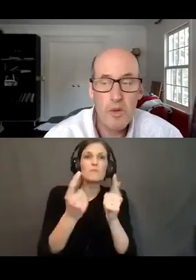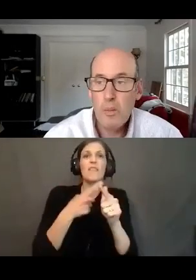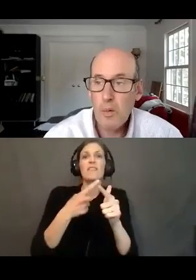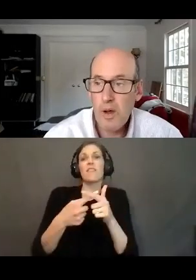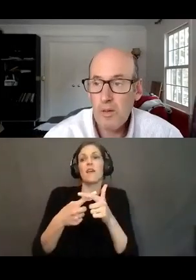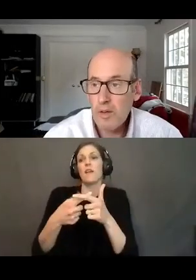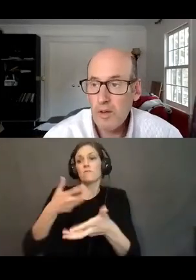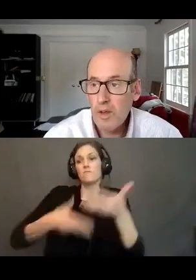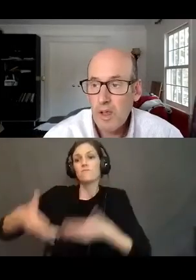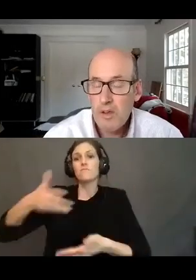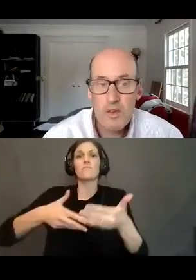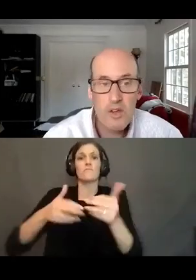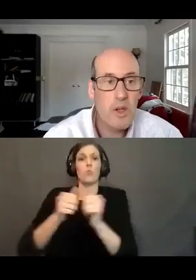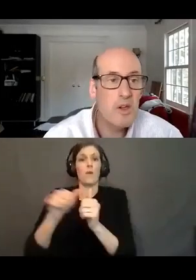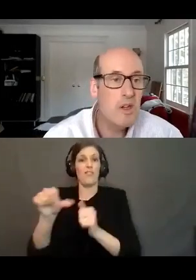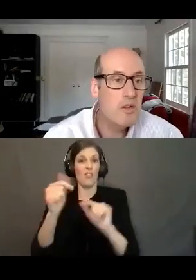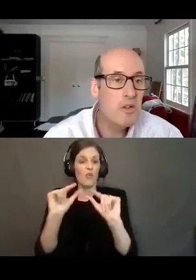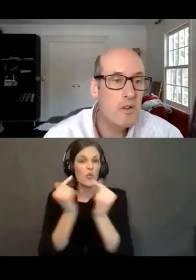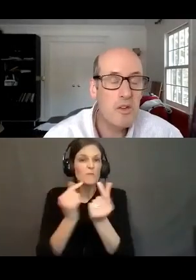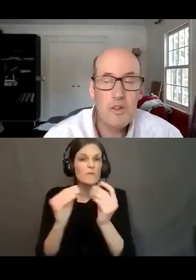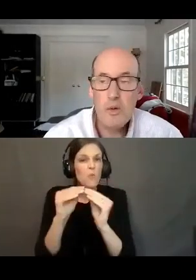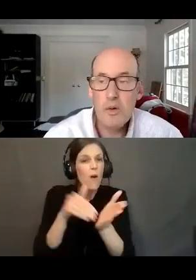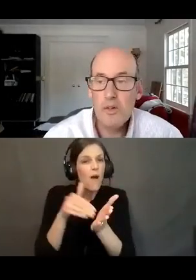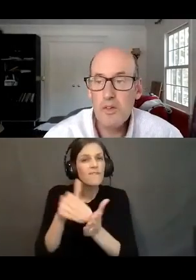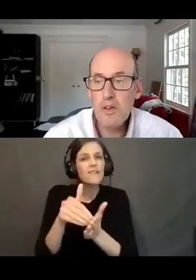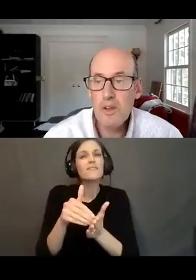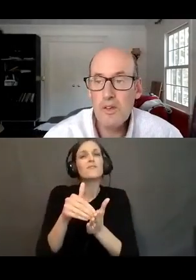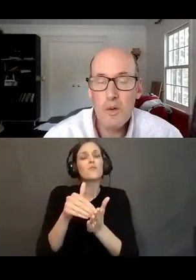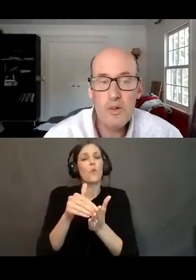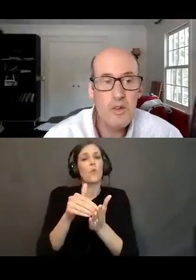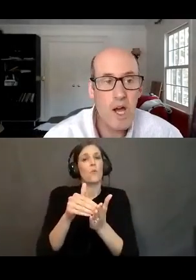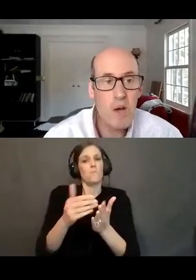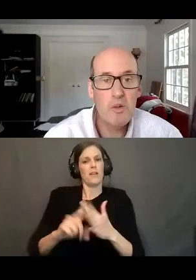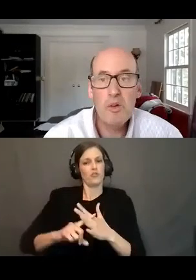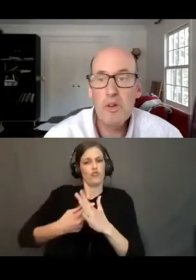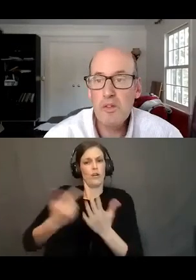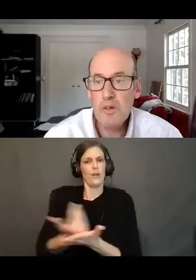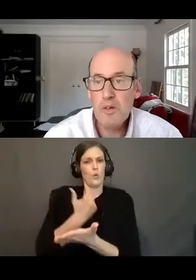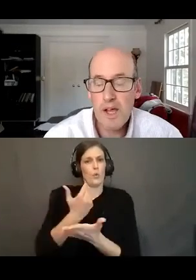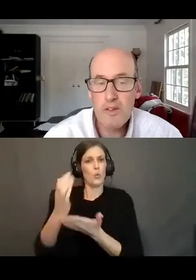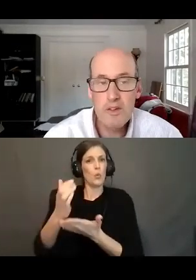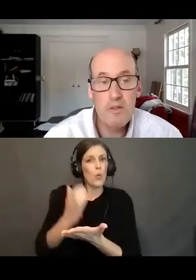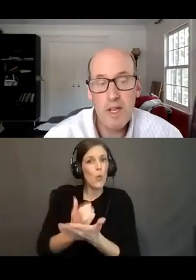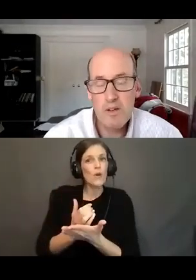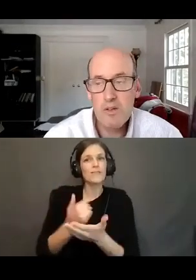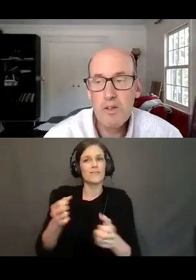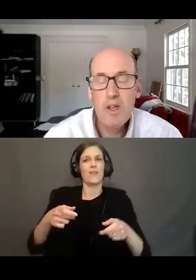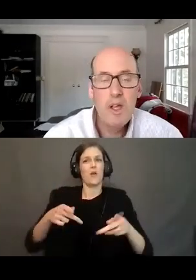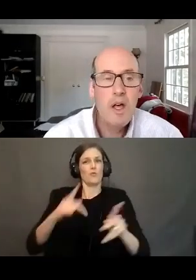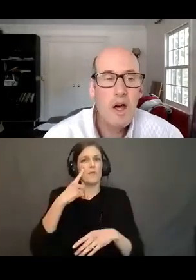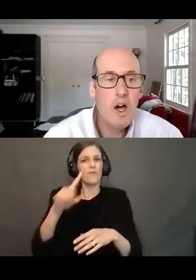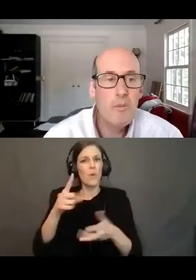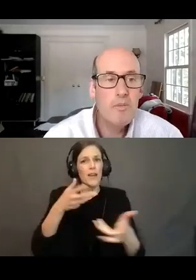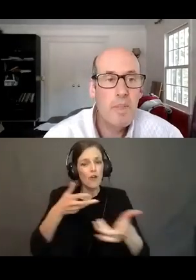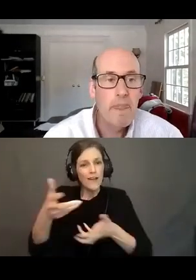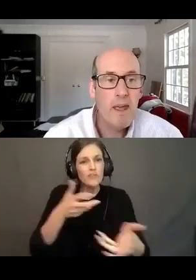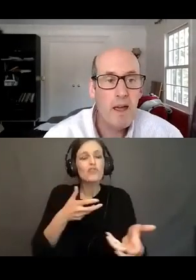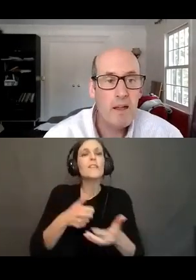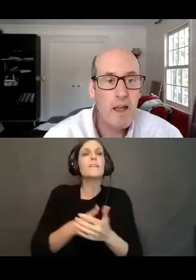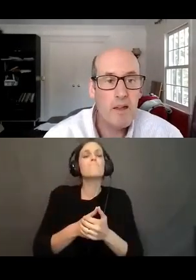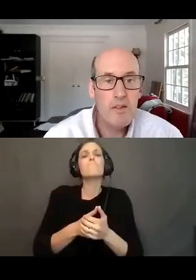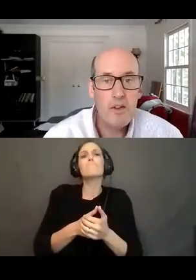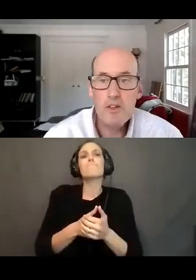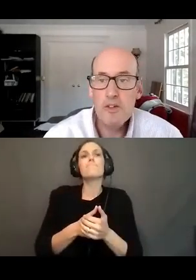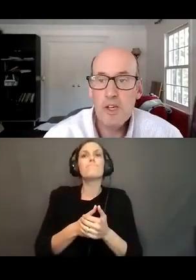groups more often. So just by introducing these courses are opportunities for interaction, they're venues.